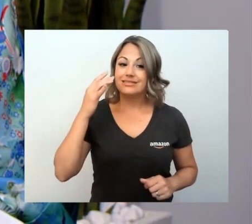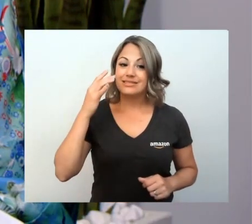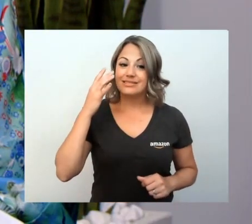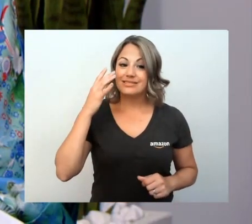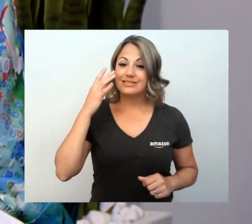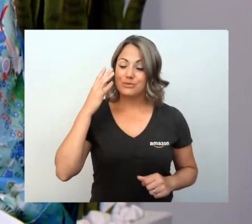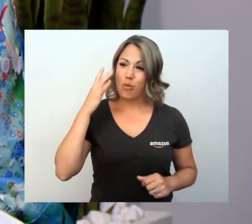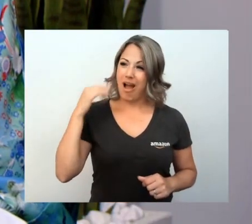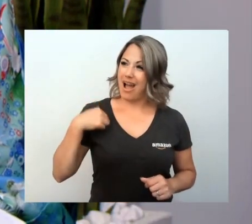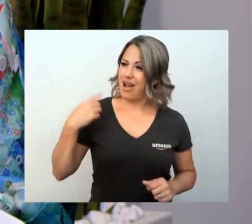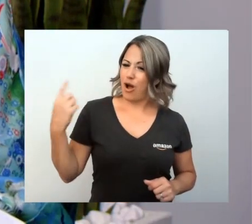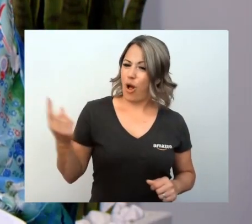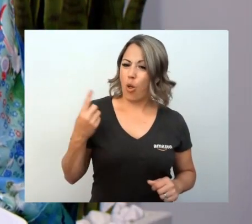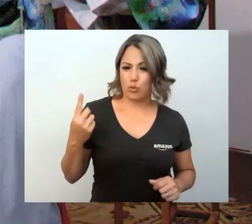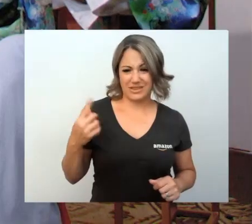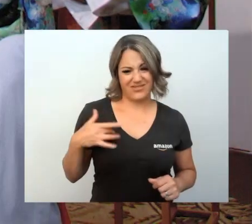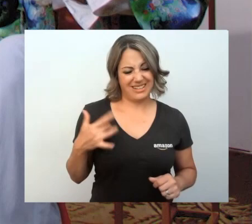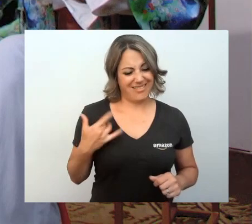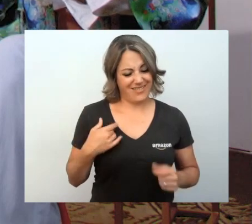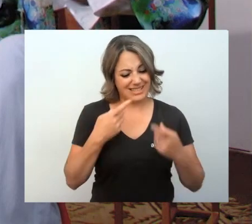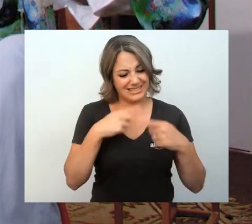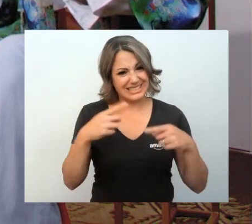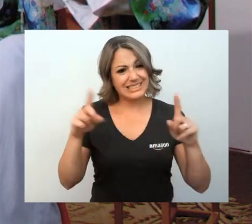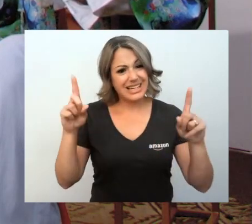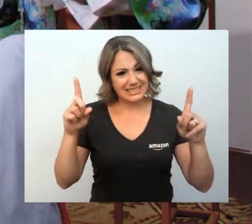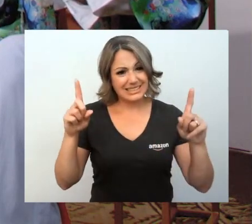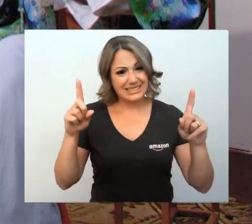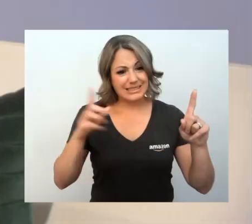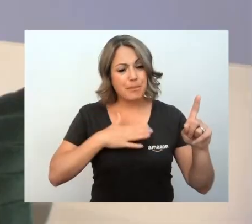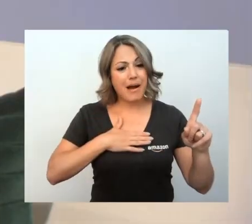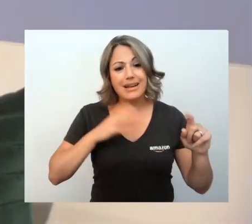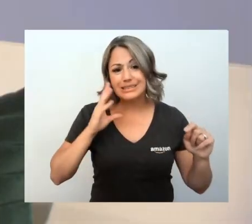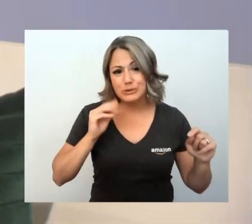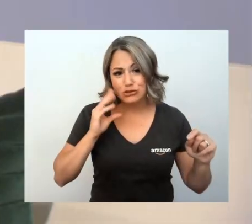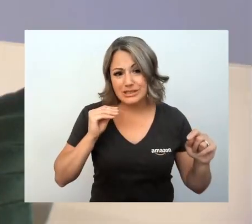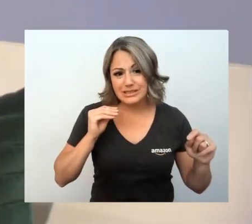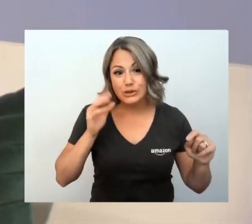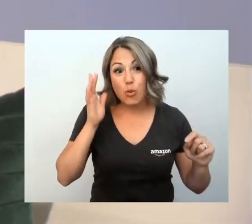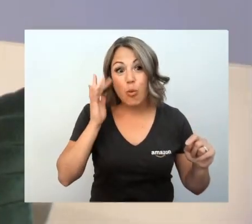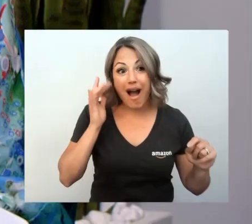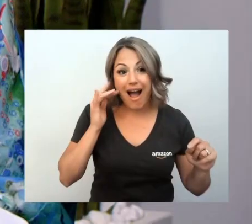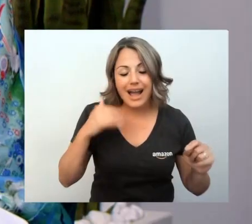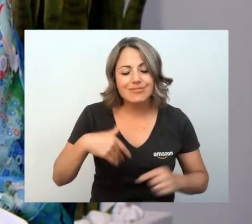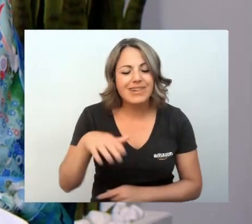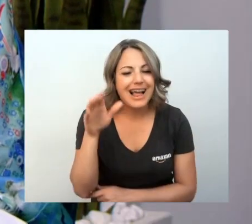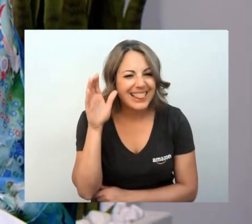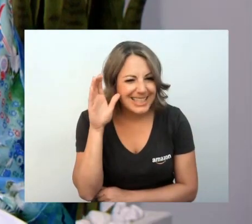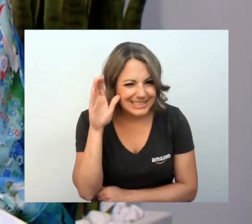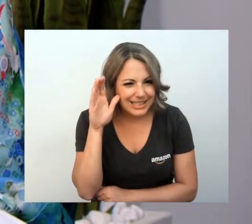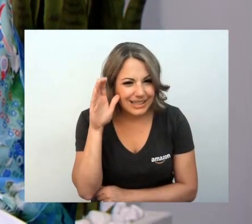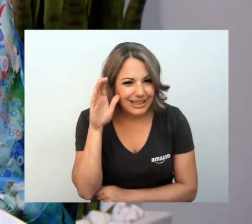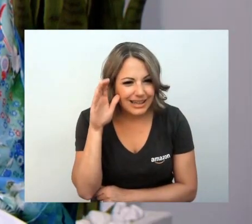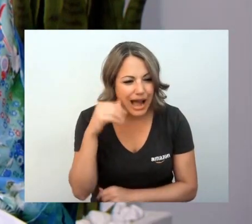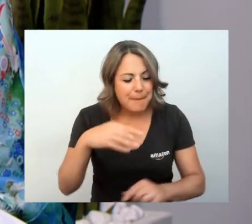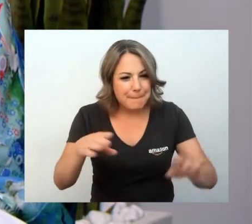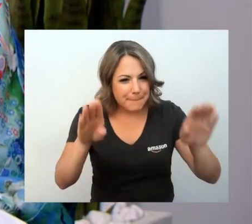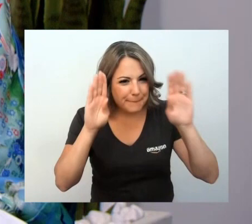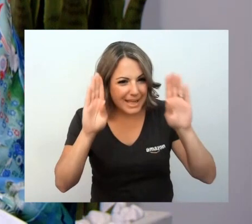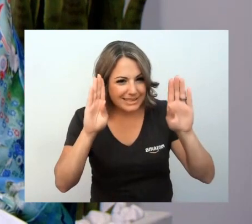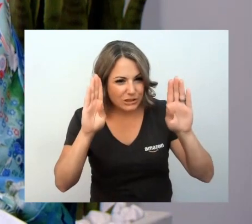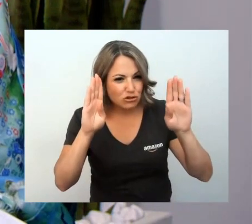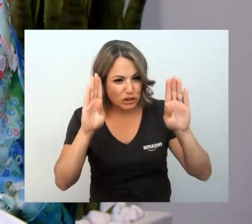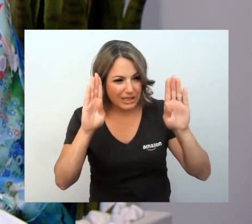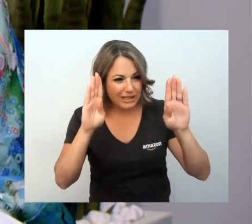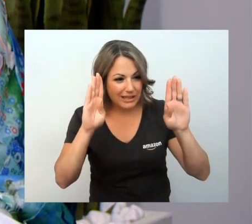had success for the most part in my experiences, is because I listen and I pay attention, and I